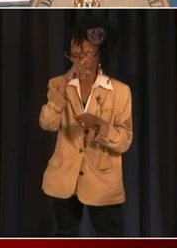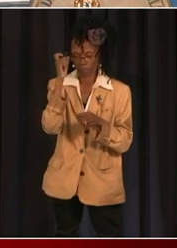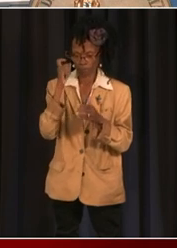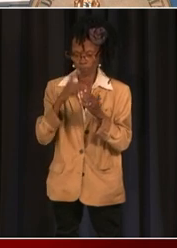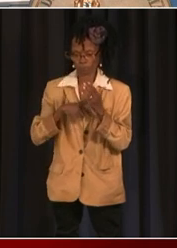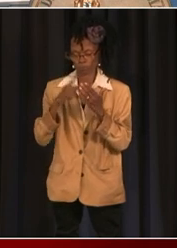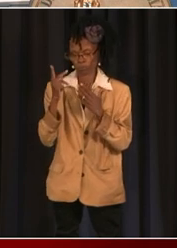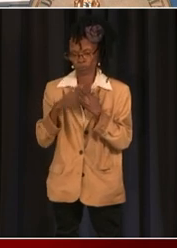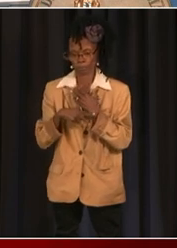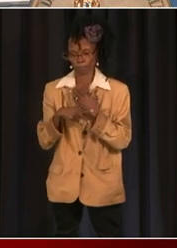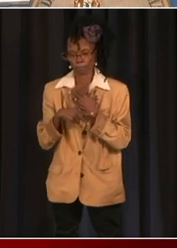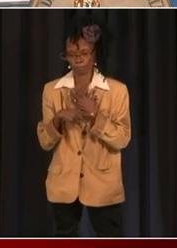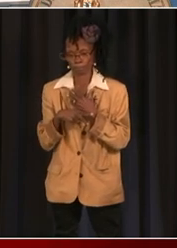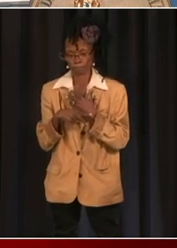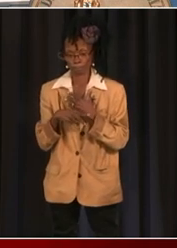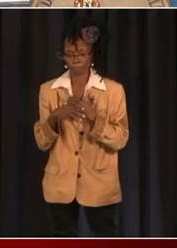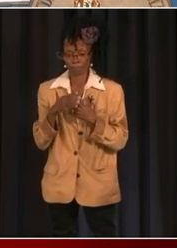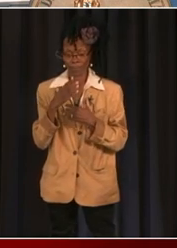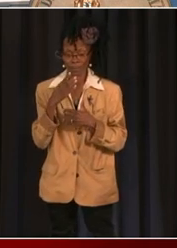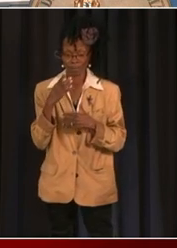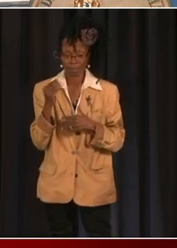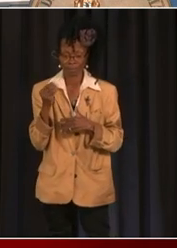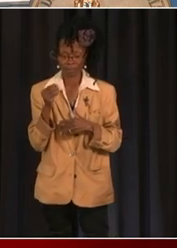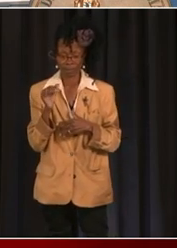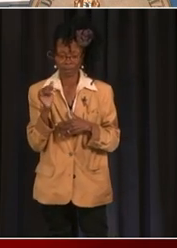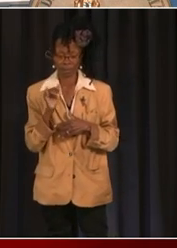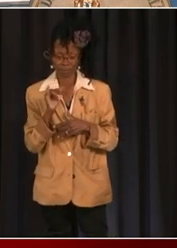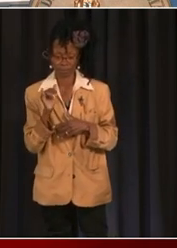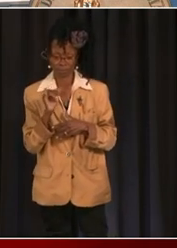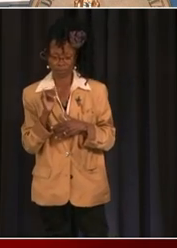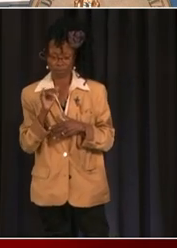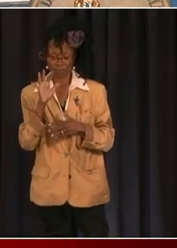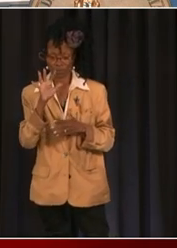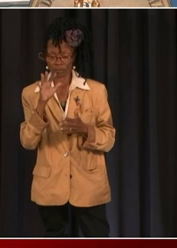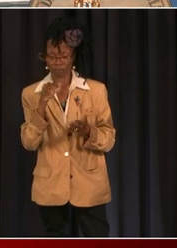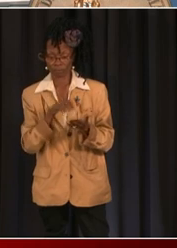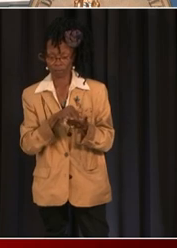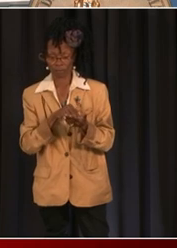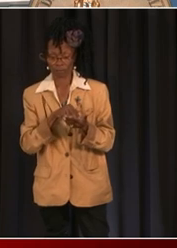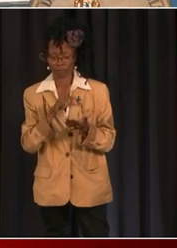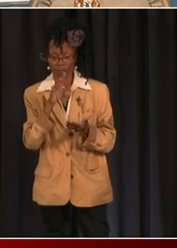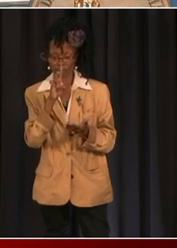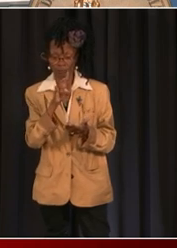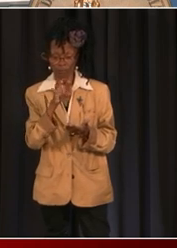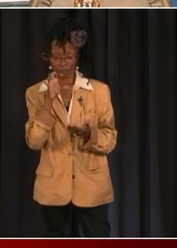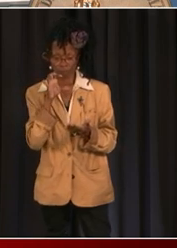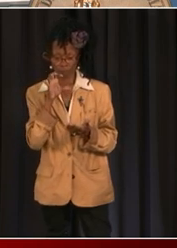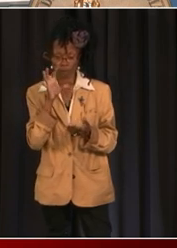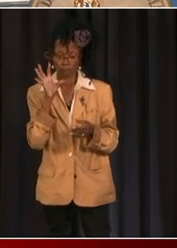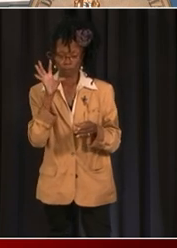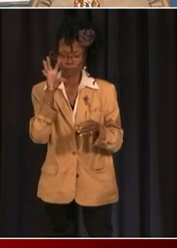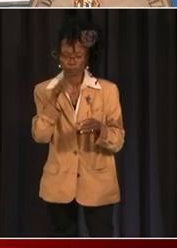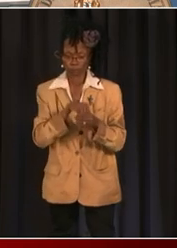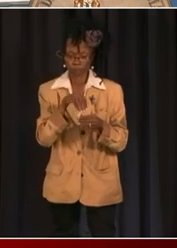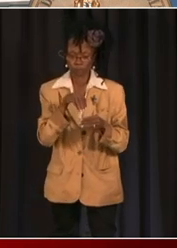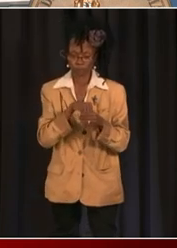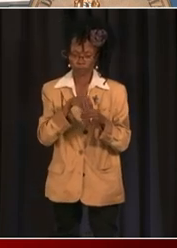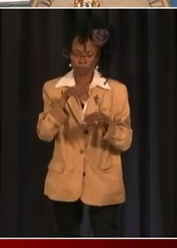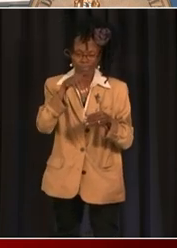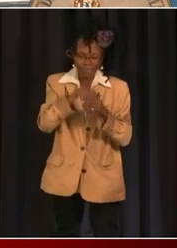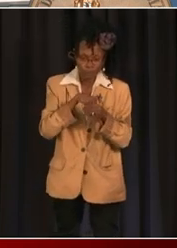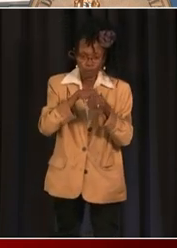summer programming, and over 5,700 young people participated in